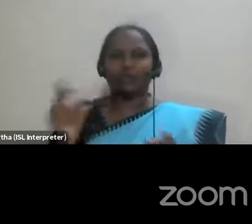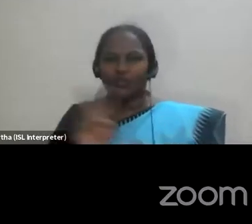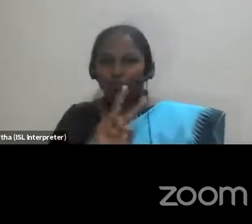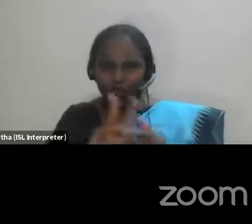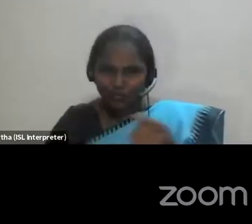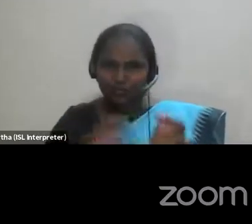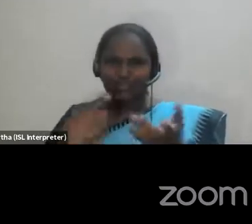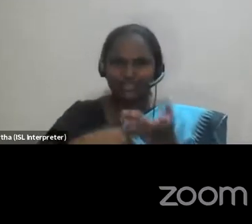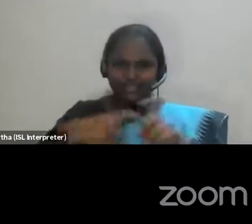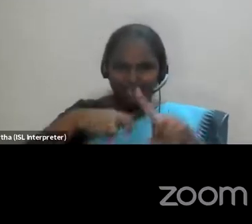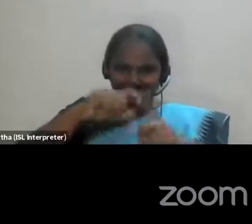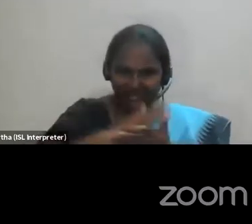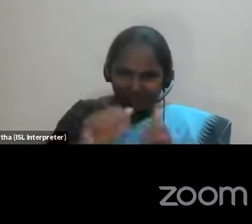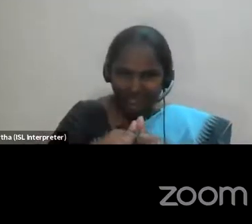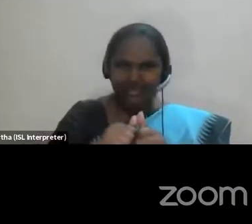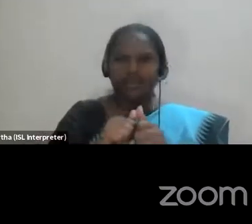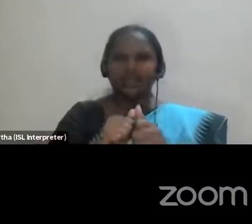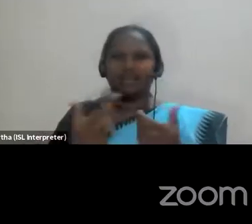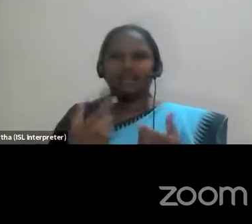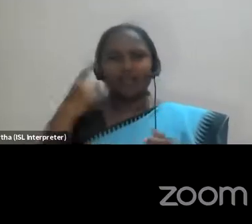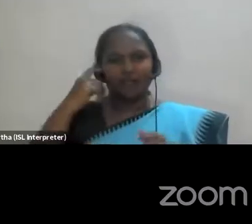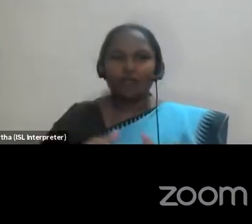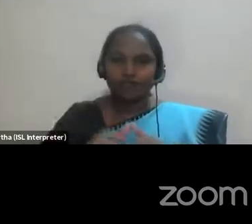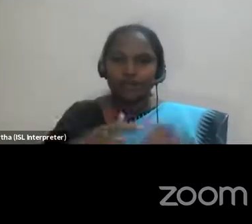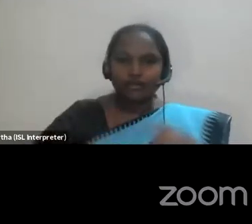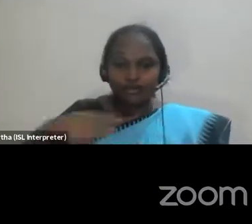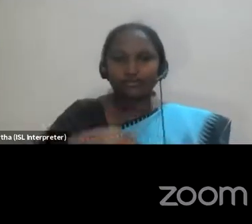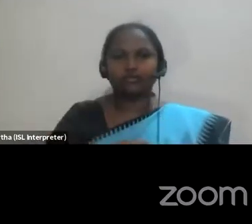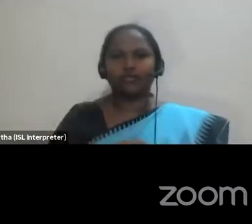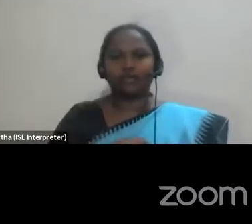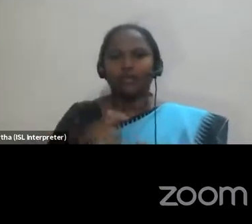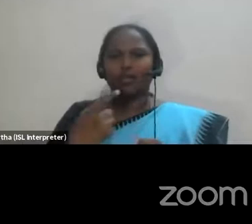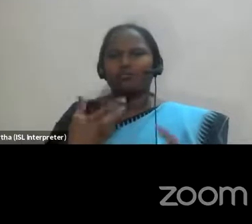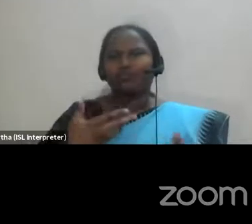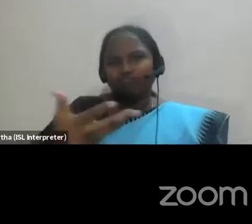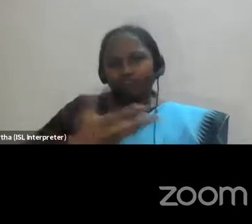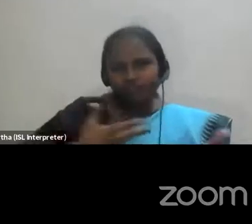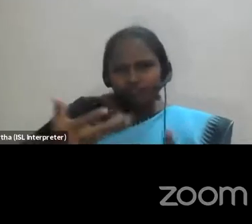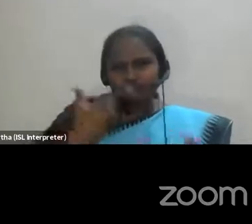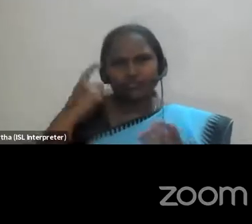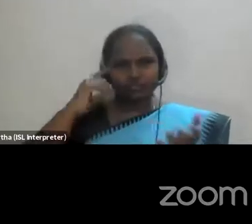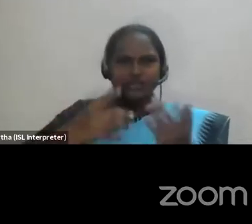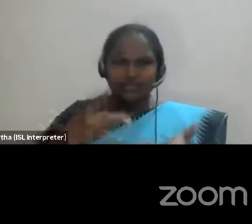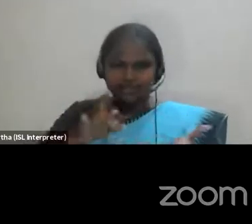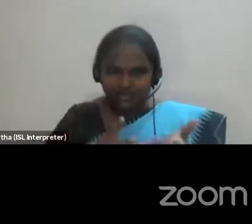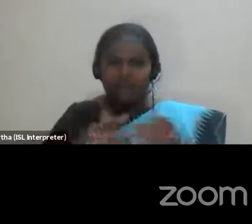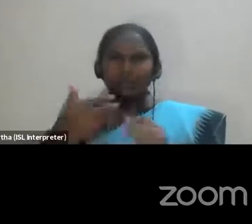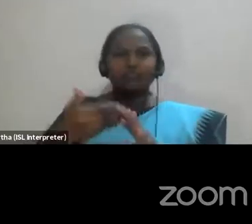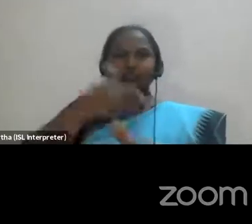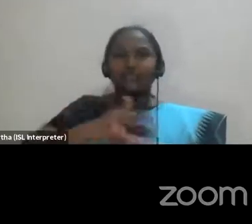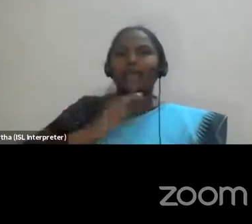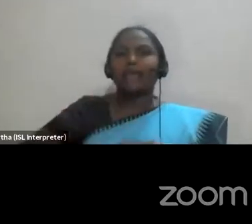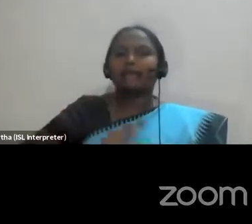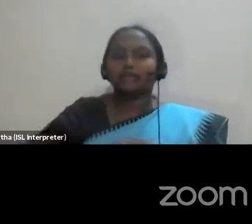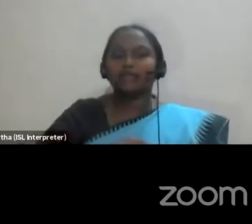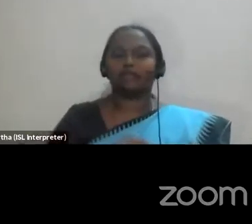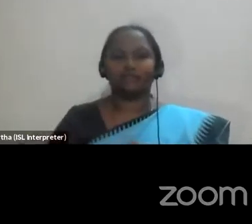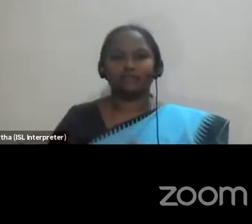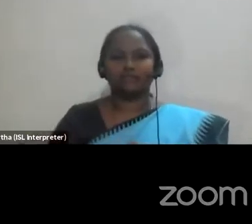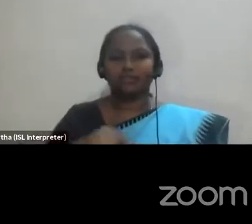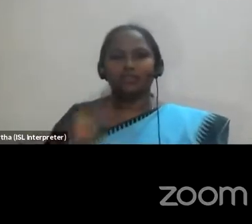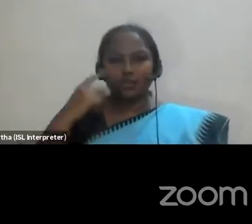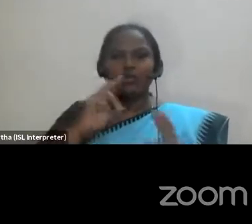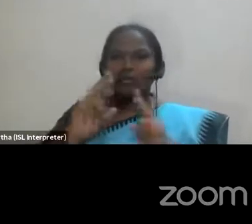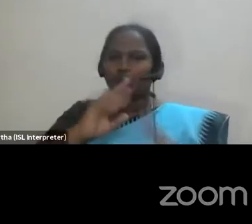and Abhishek. And then we'll follow that segment with a discussion with the technologists behind this experience. And we'll also